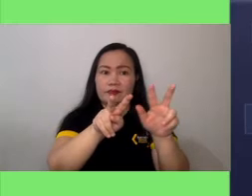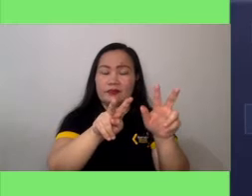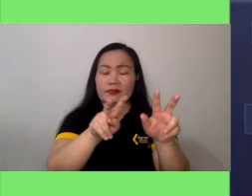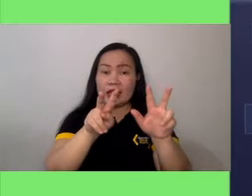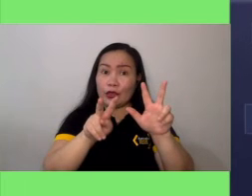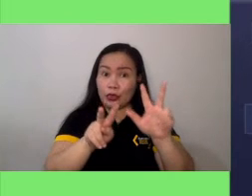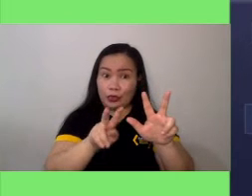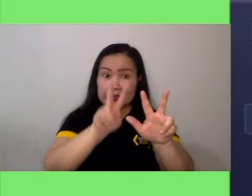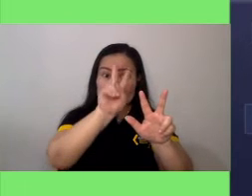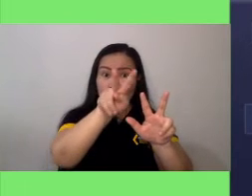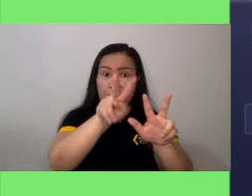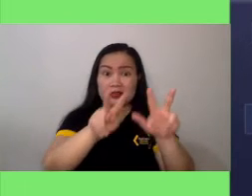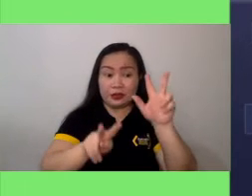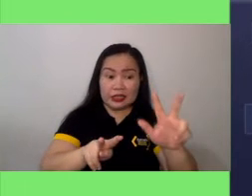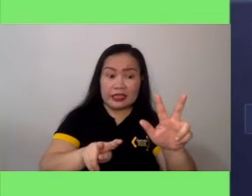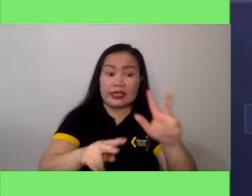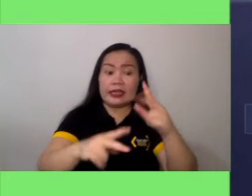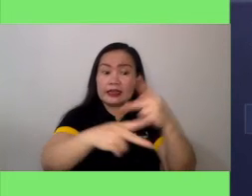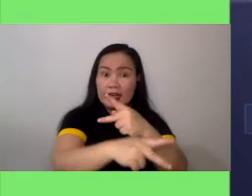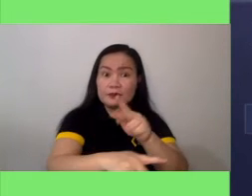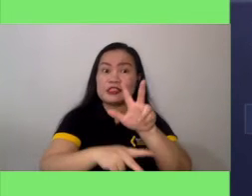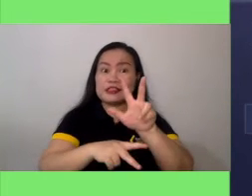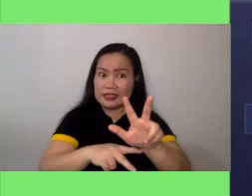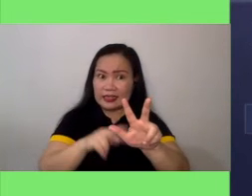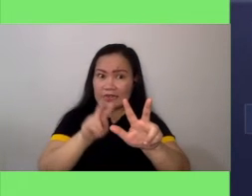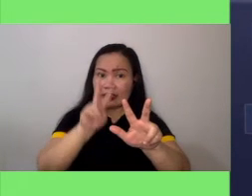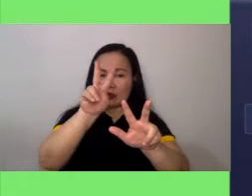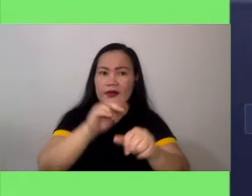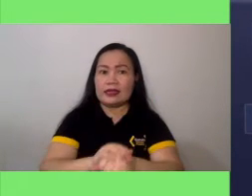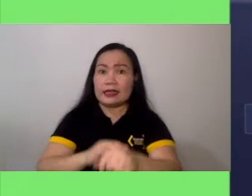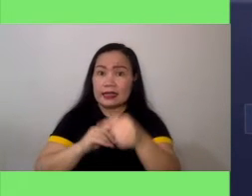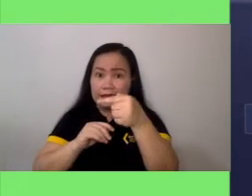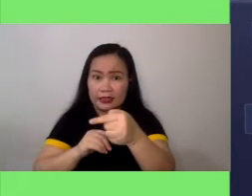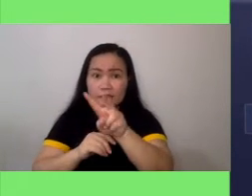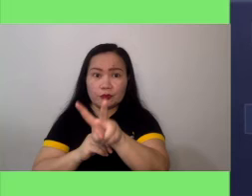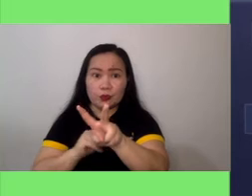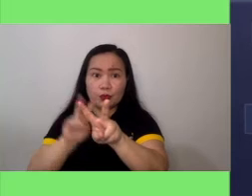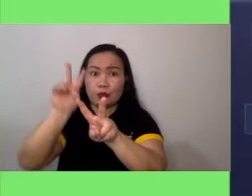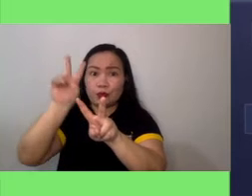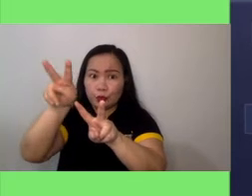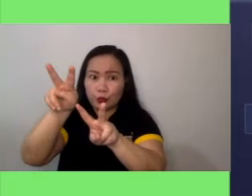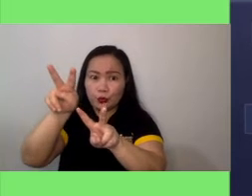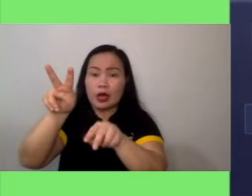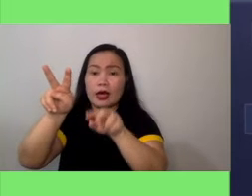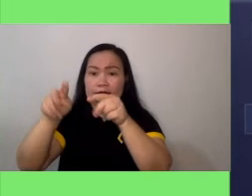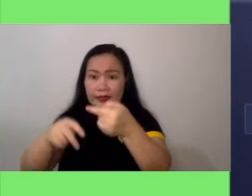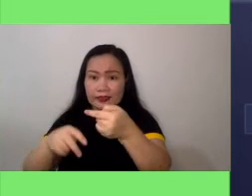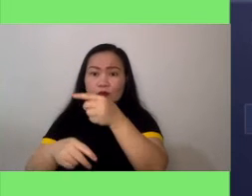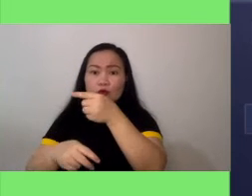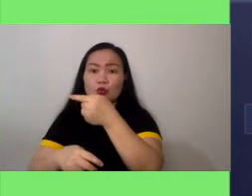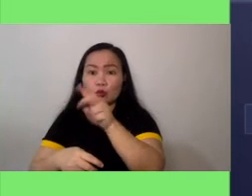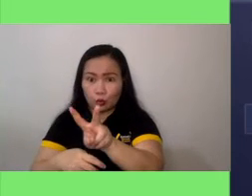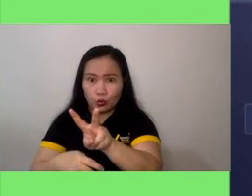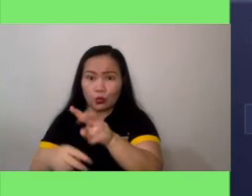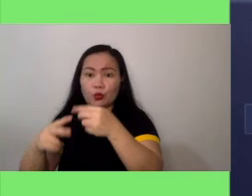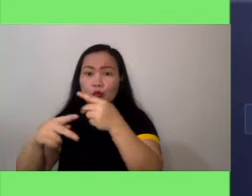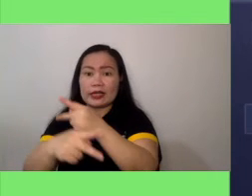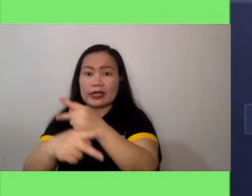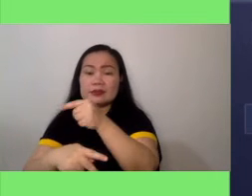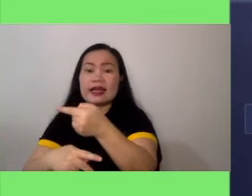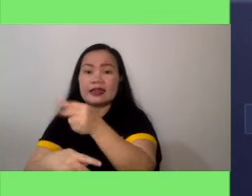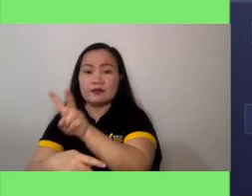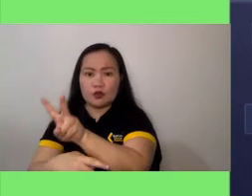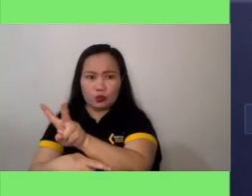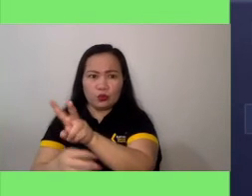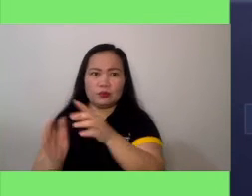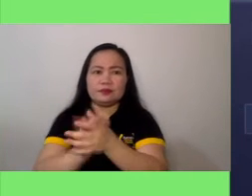isubstitute natin si 3. So, 3 squared na siya. And then si y, isubstitute natin si negative 2. So, we will get, pwede